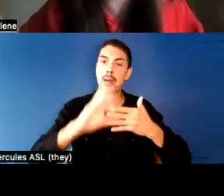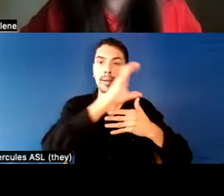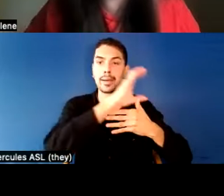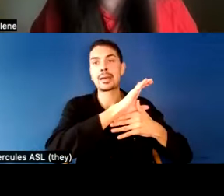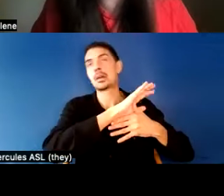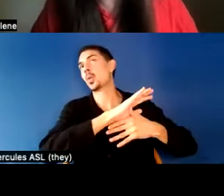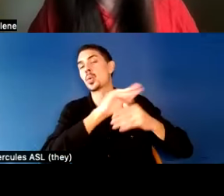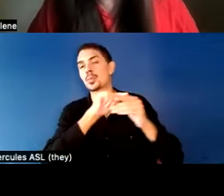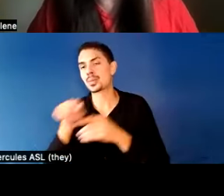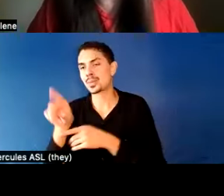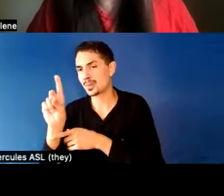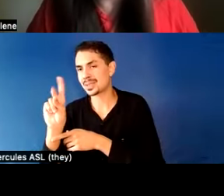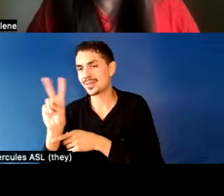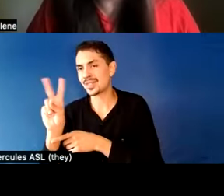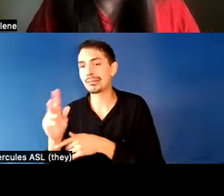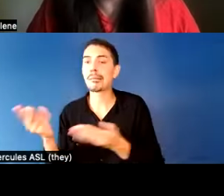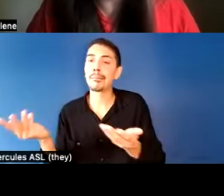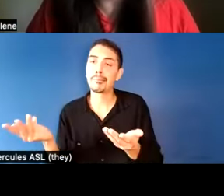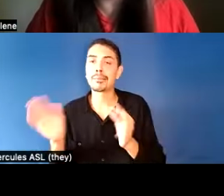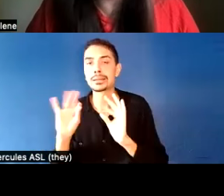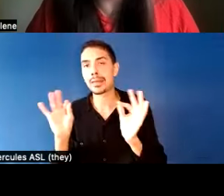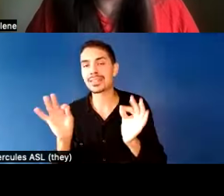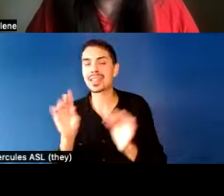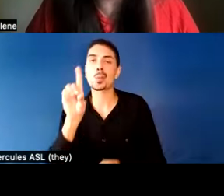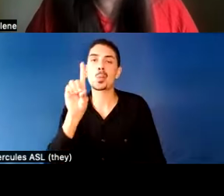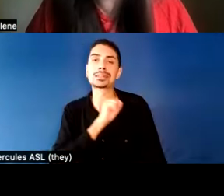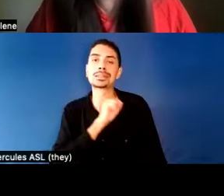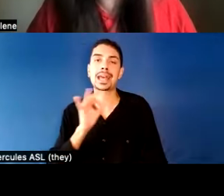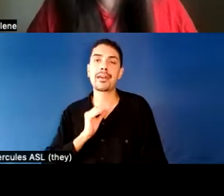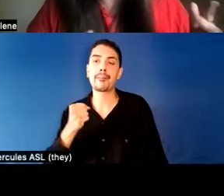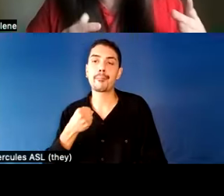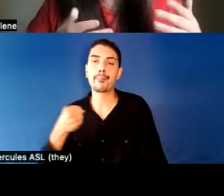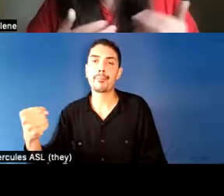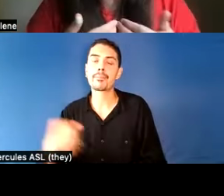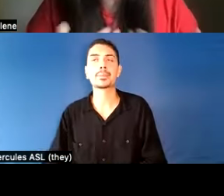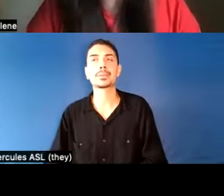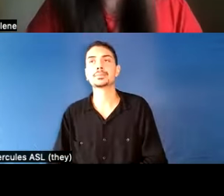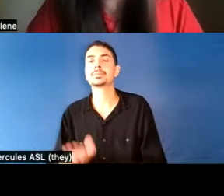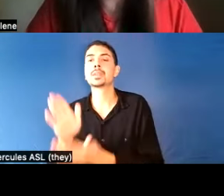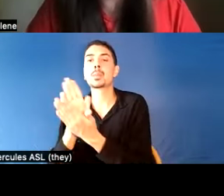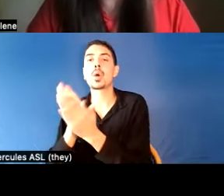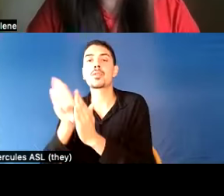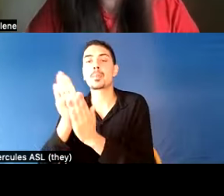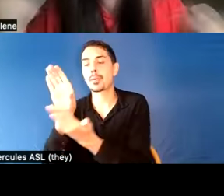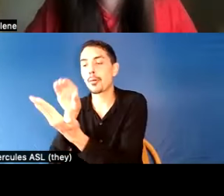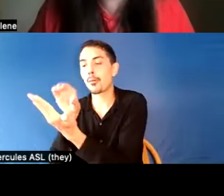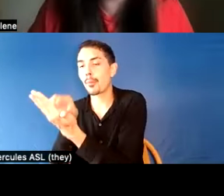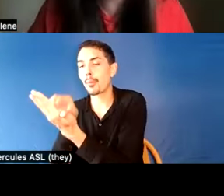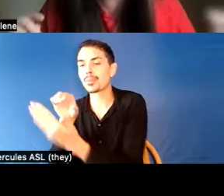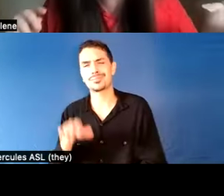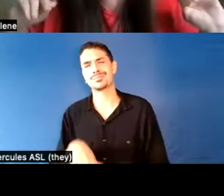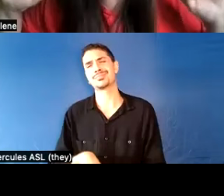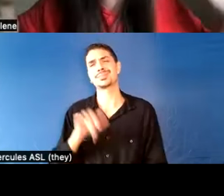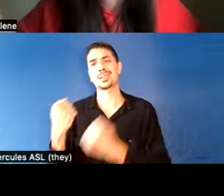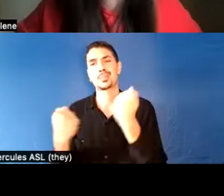so much greater. But often, that means that they have one person who can provide that support. And when that one person